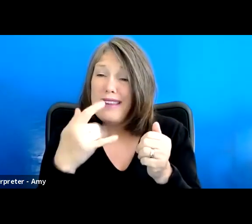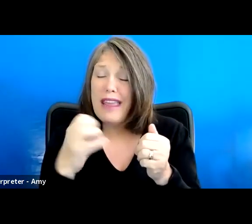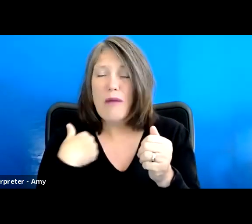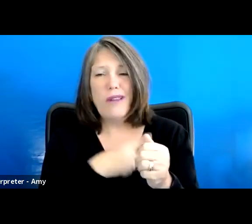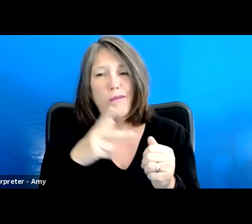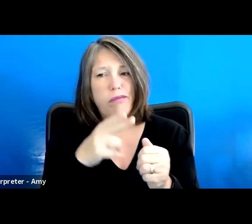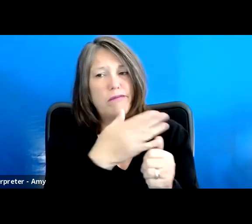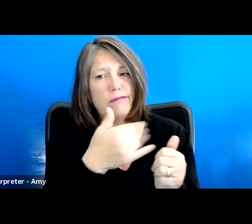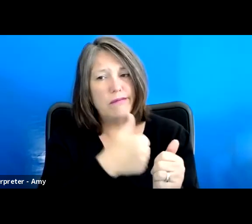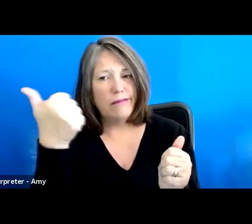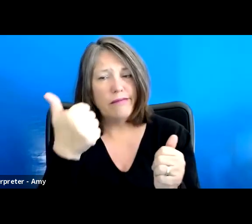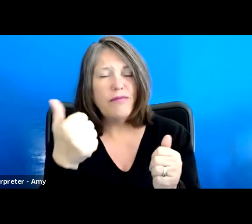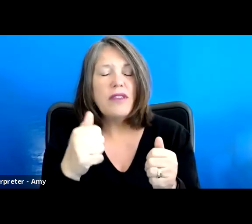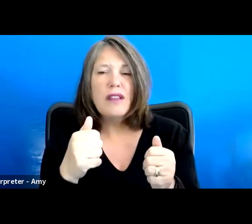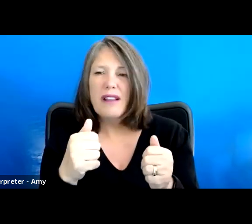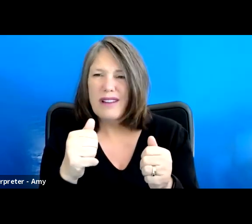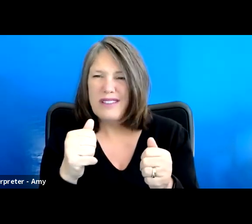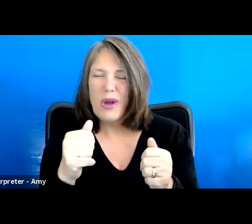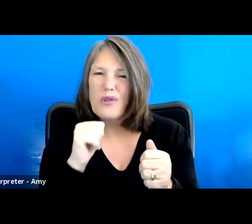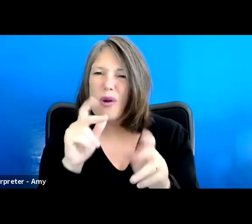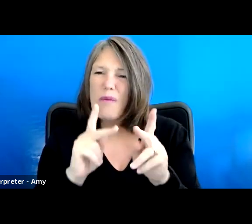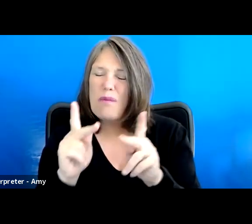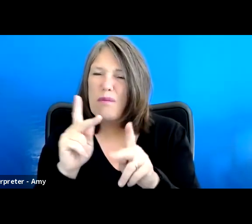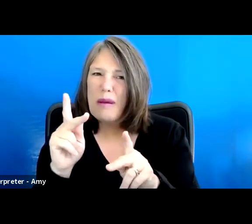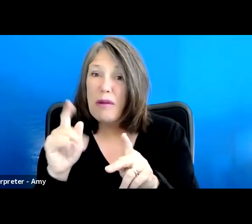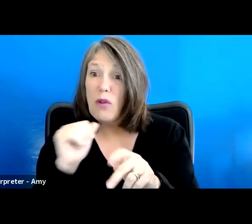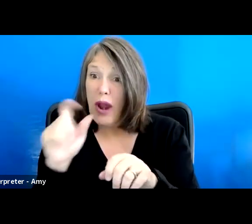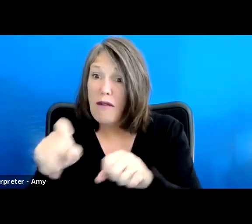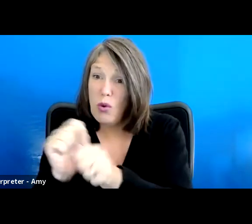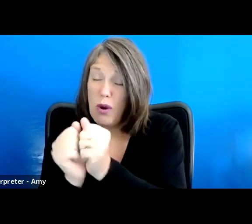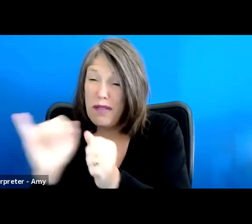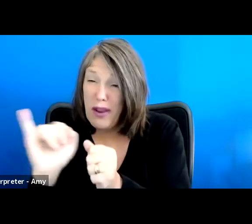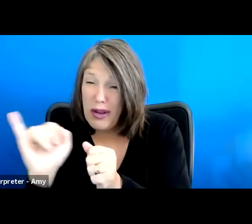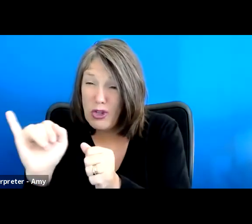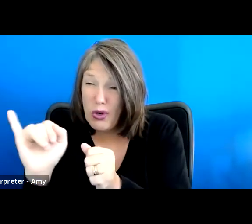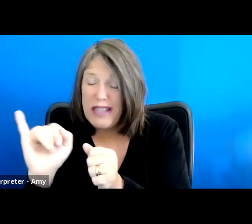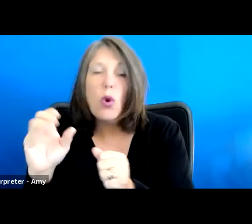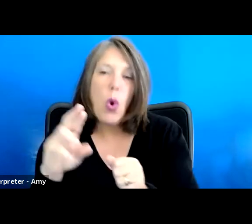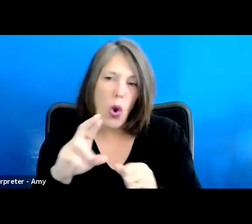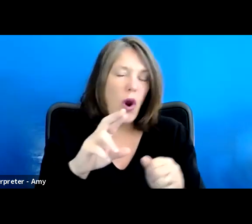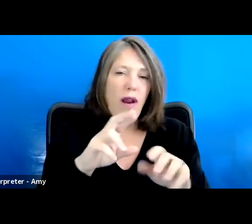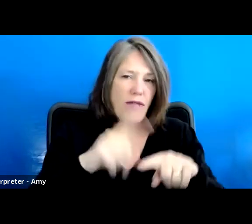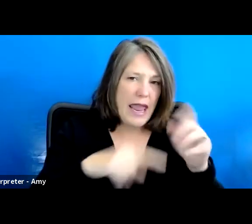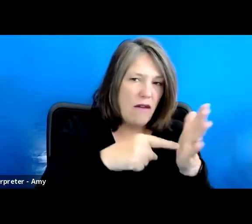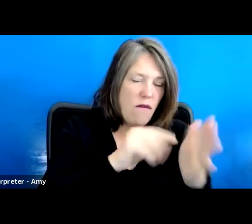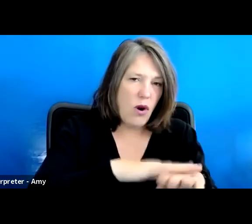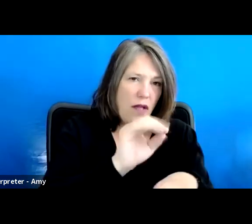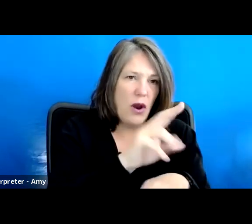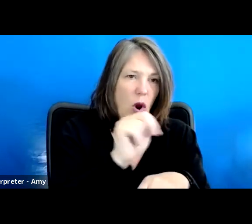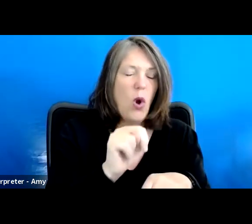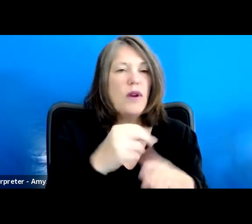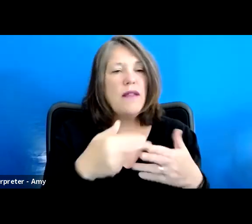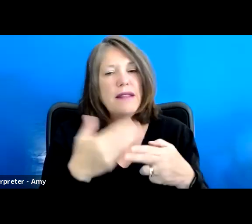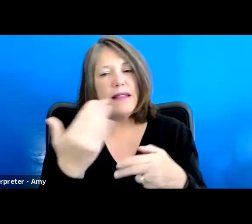work successfully with their insurance or afford it on their own. And then slide 15, please. We also